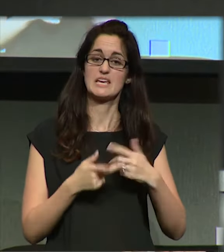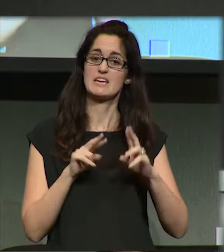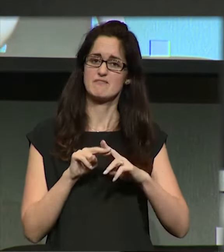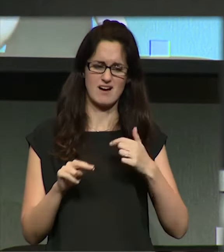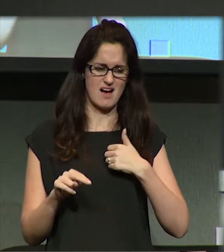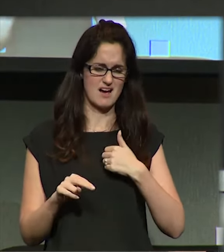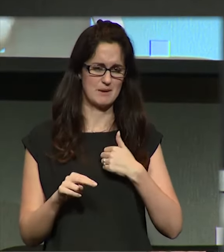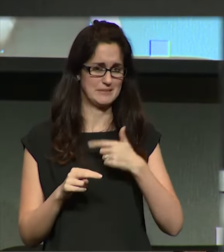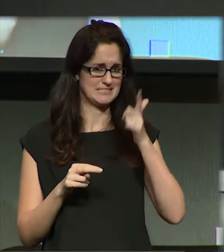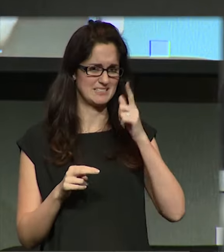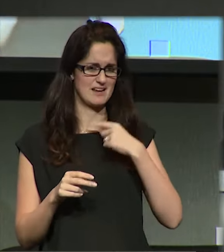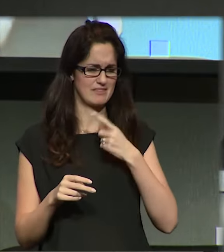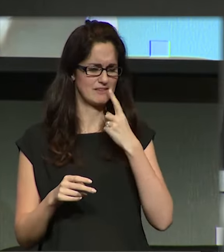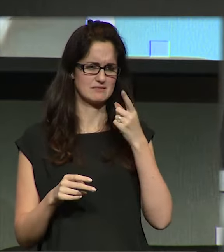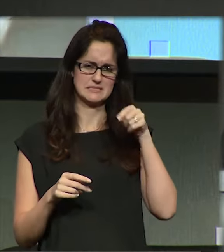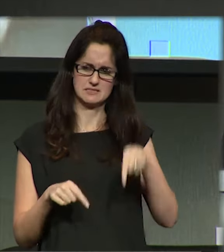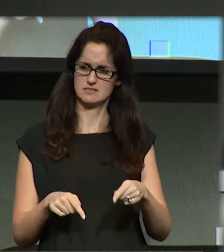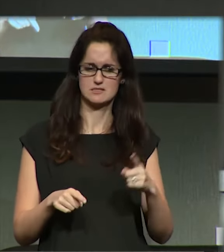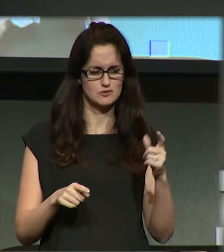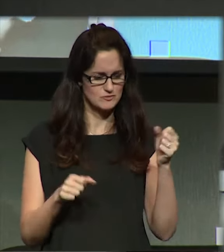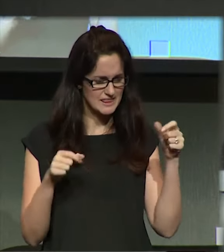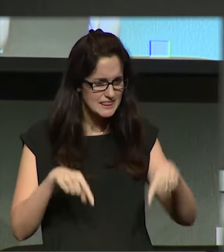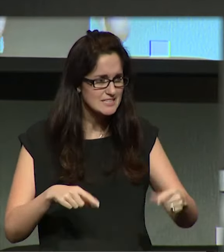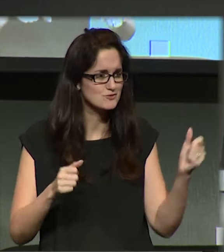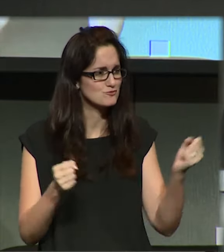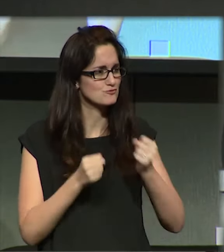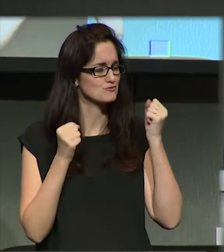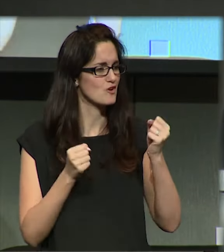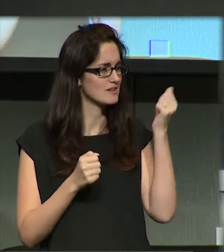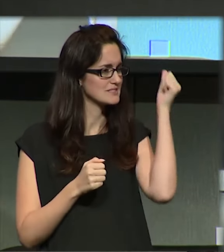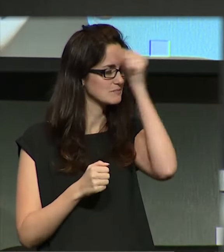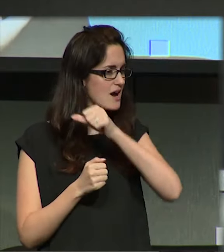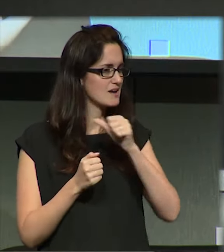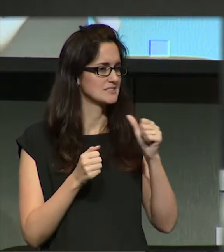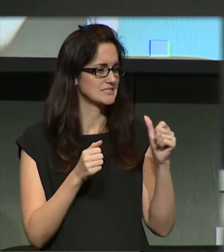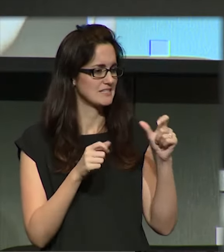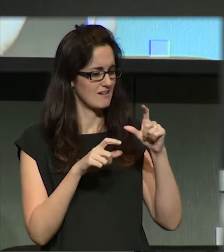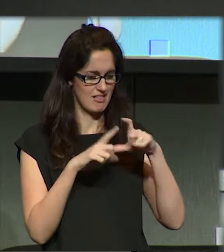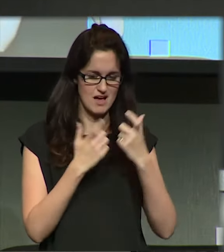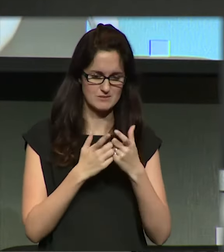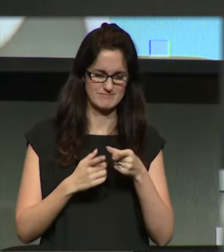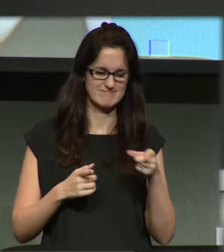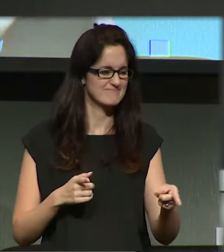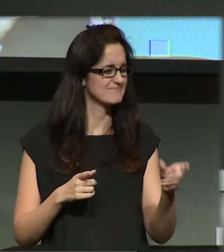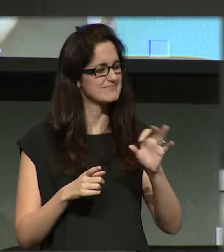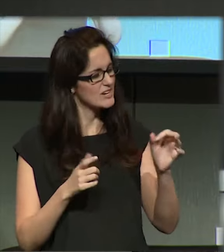strong and smart classroom, we don't have snotty noses in our classroom, get some tissues and blow your nose.